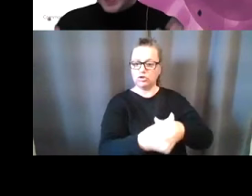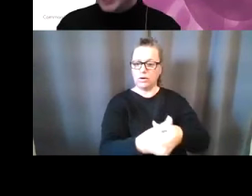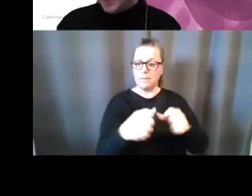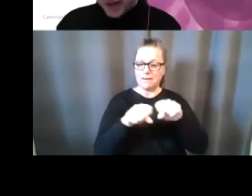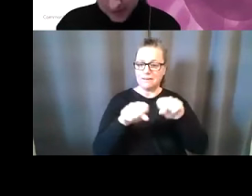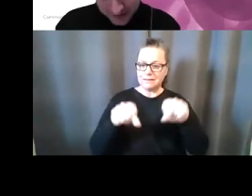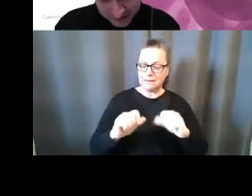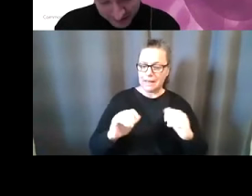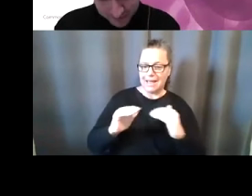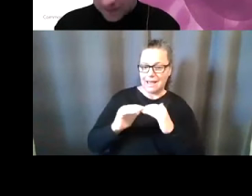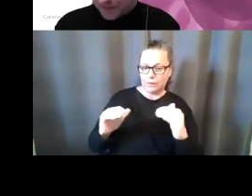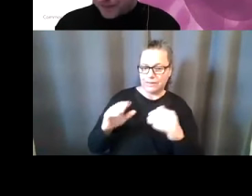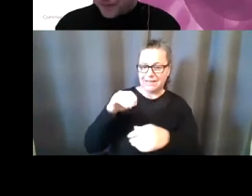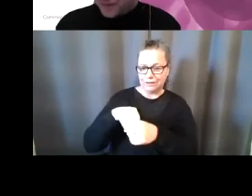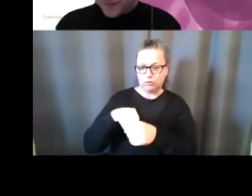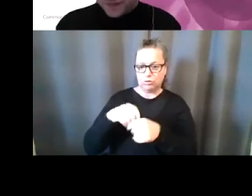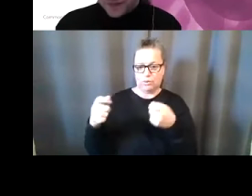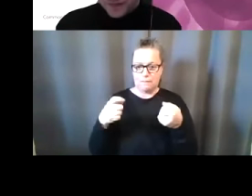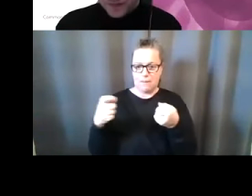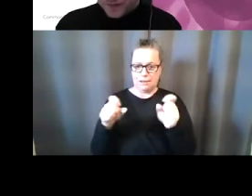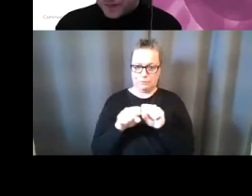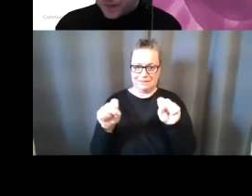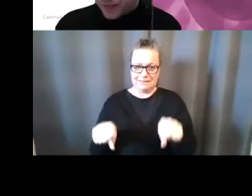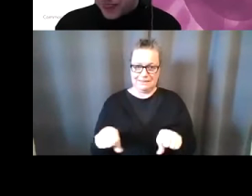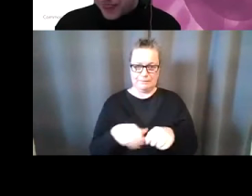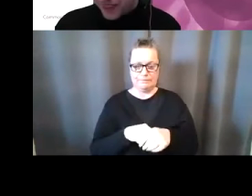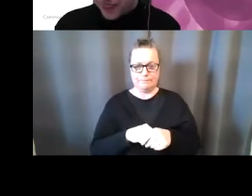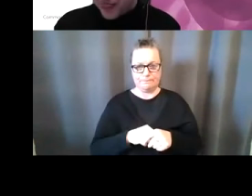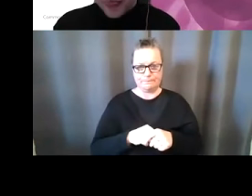equity into our management system.